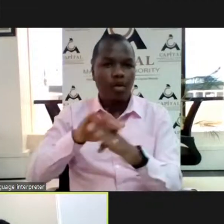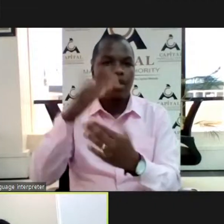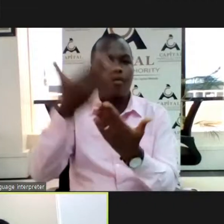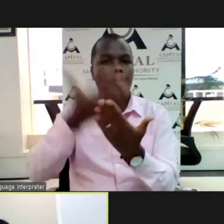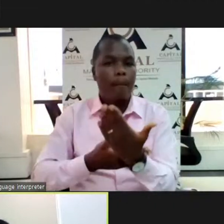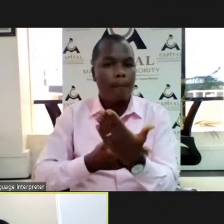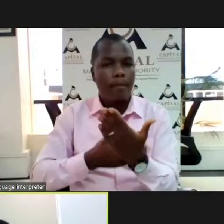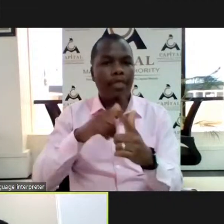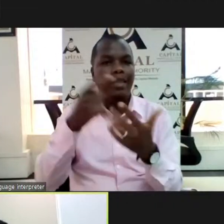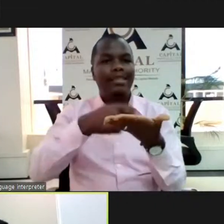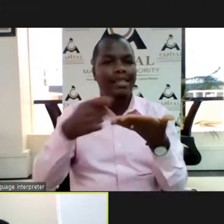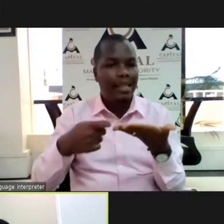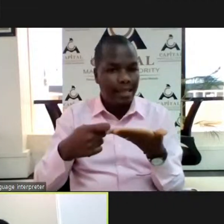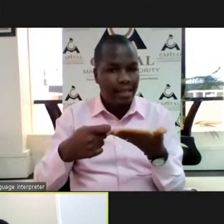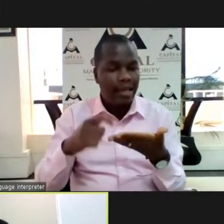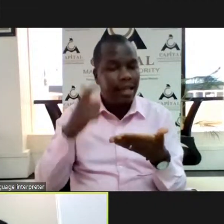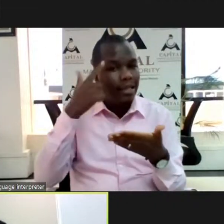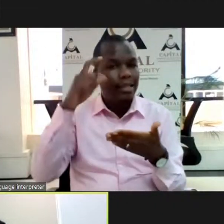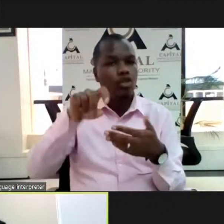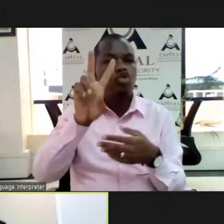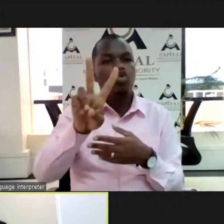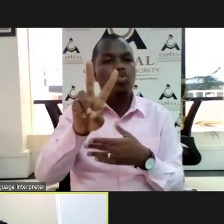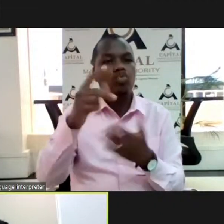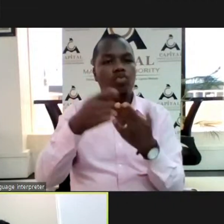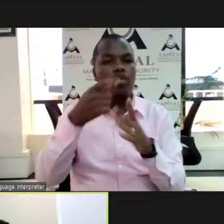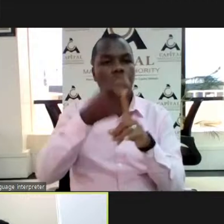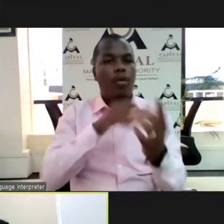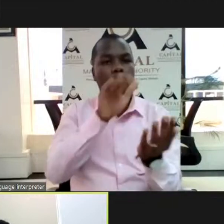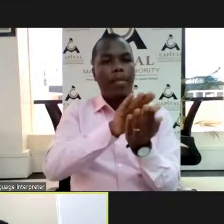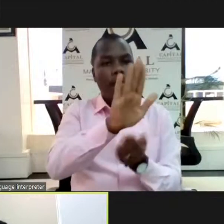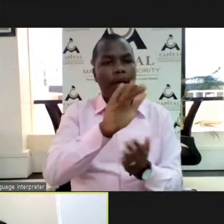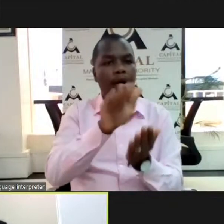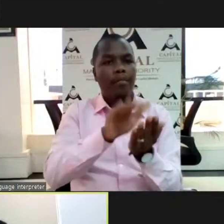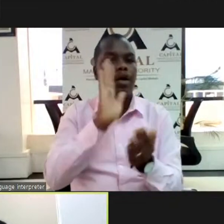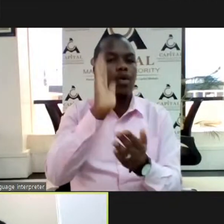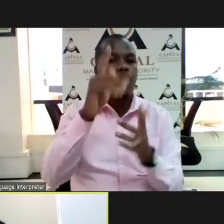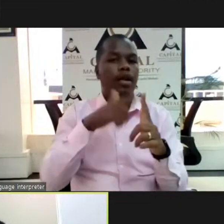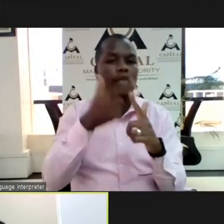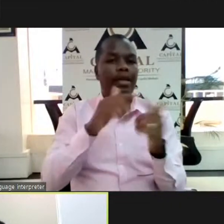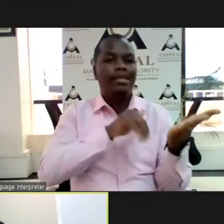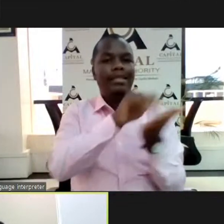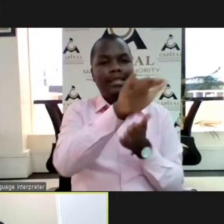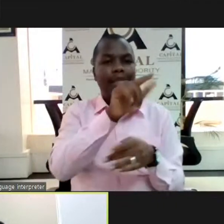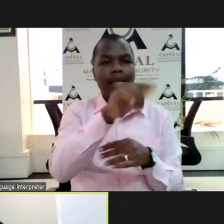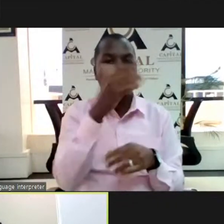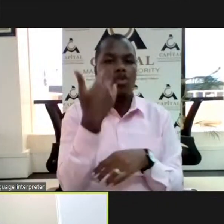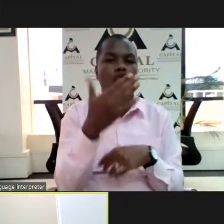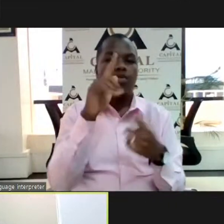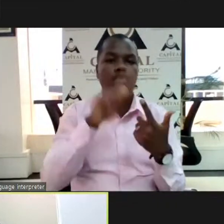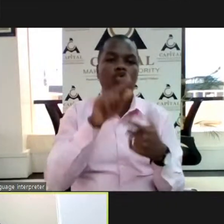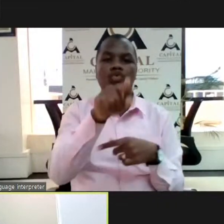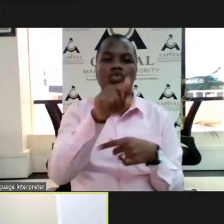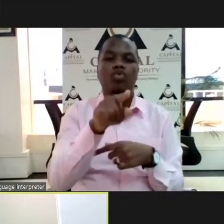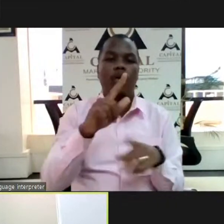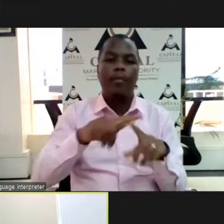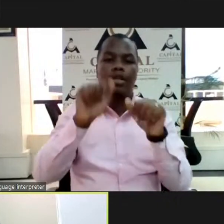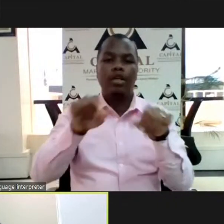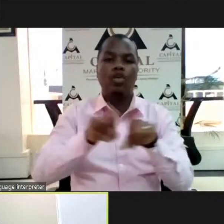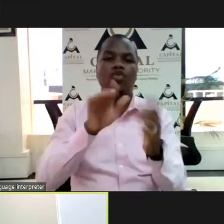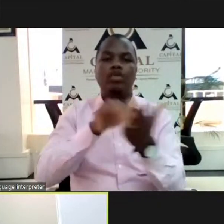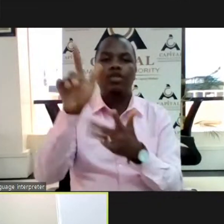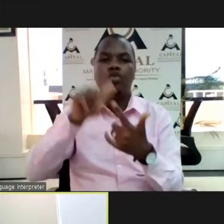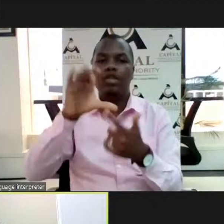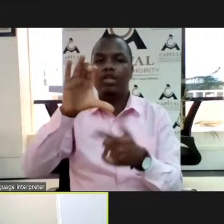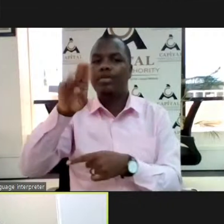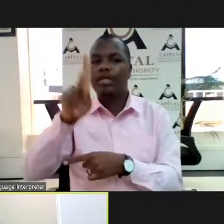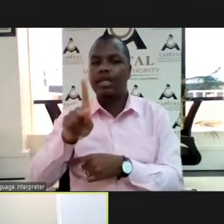and signing. So I think they need 2 signatories from your bank. The bank would then now send that document to you, but they can also send it to central bank.